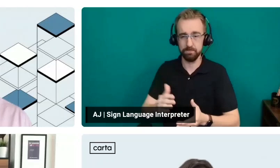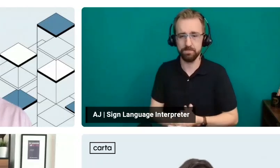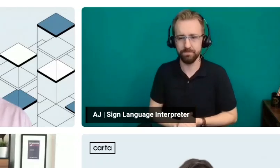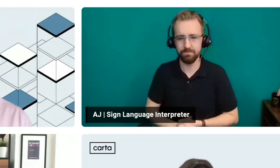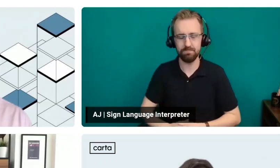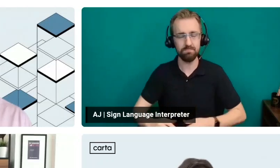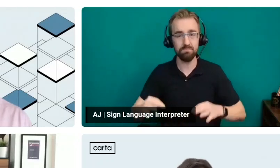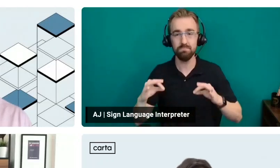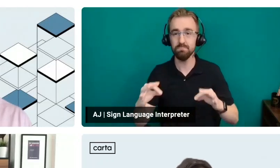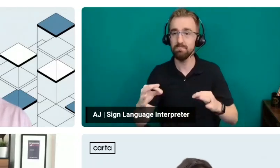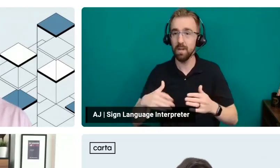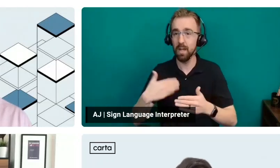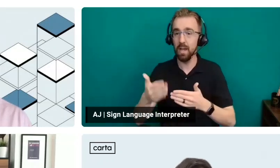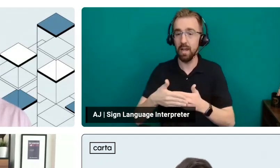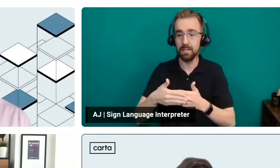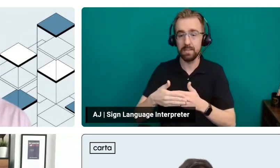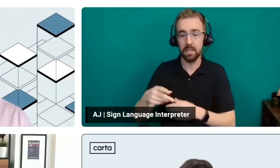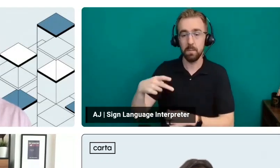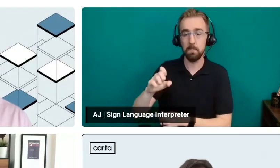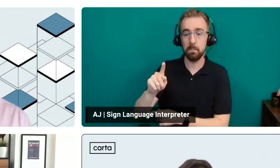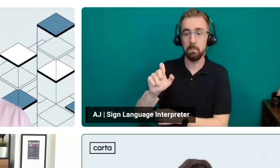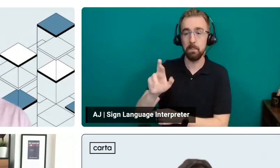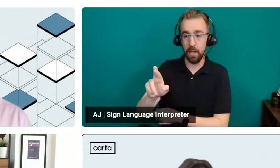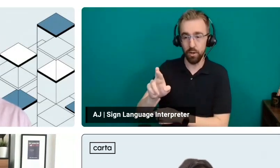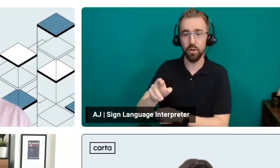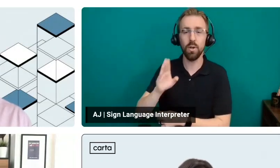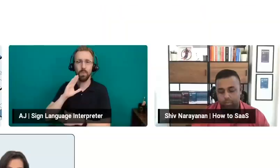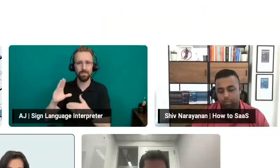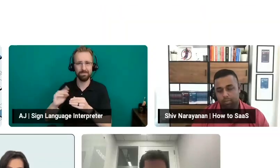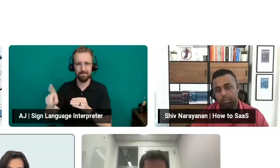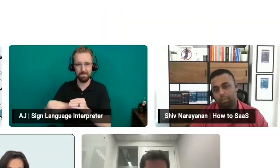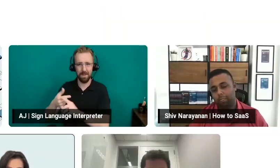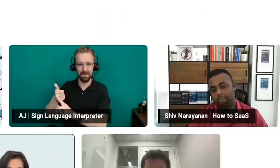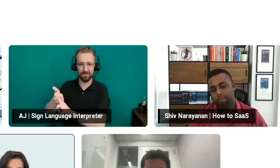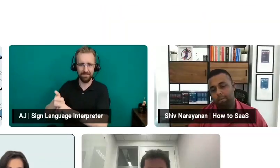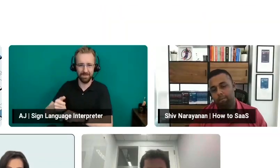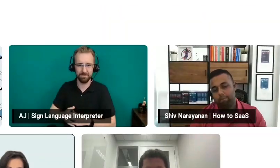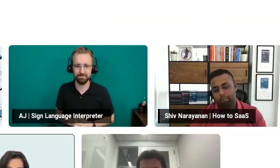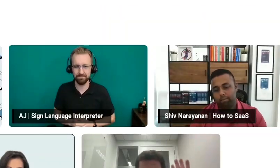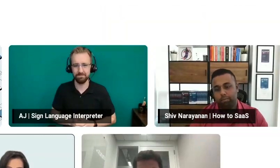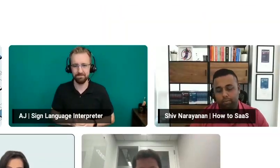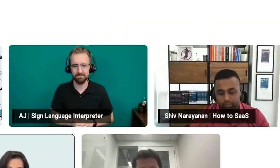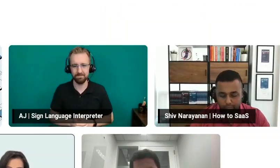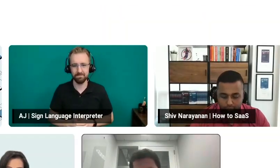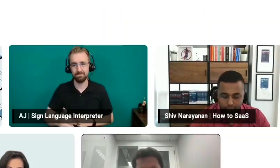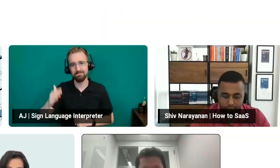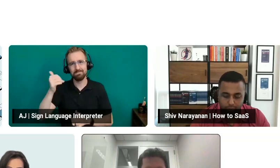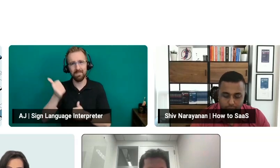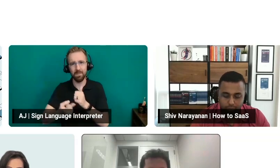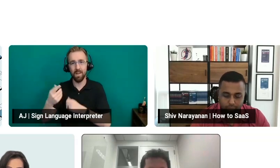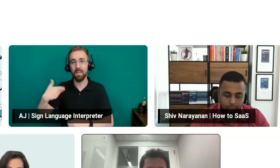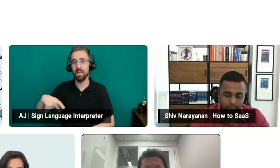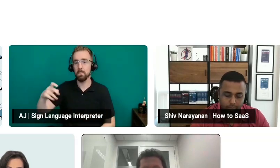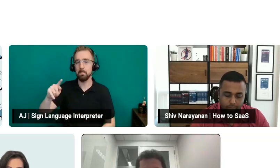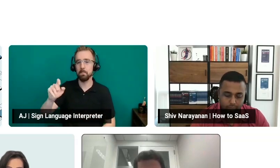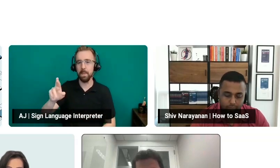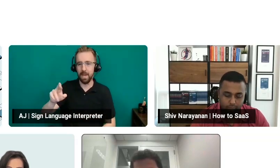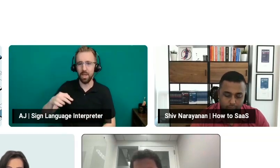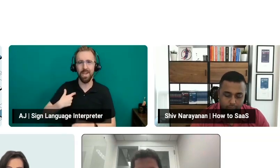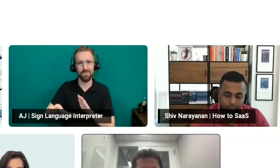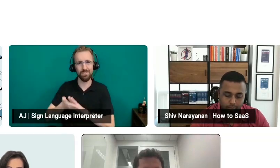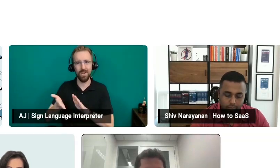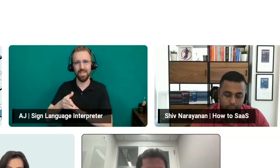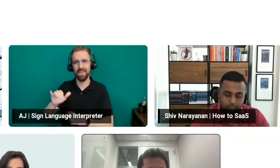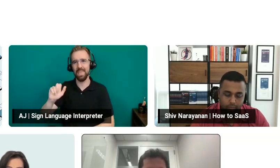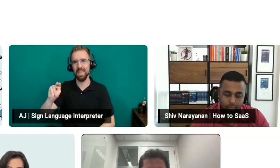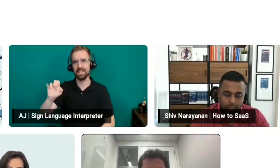Great. And then lastly, Peter, can you tell us about yourself? Hey, everyone. My name is Peter. I run the insights